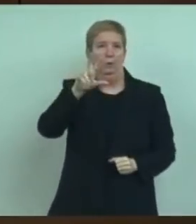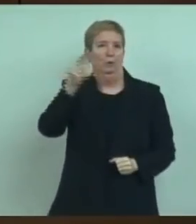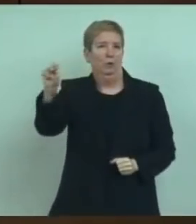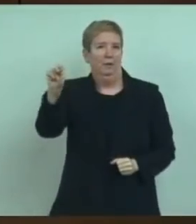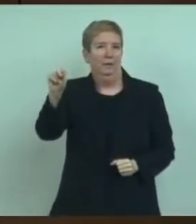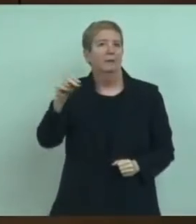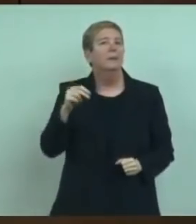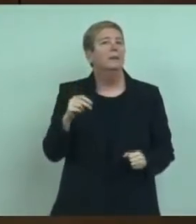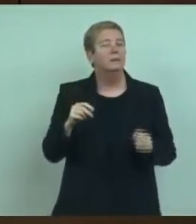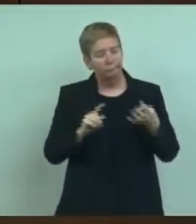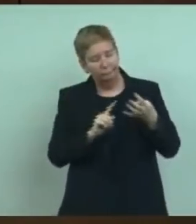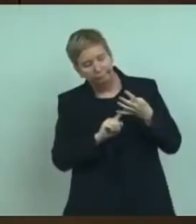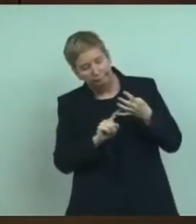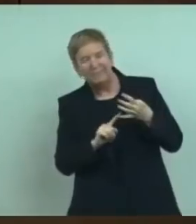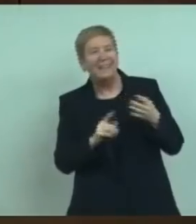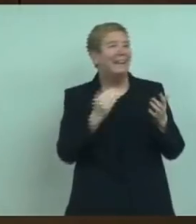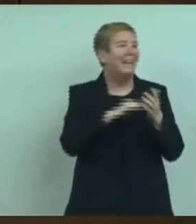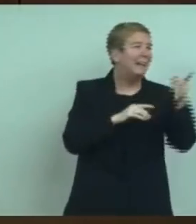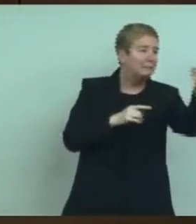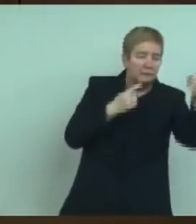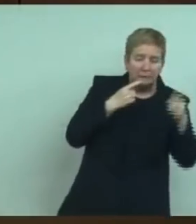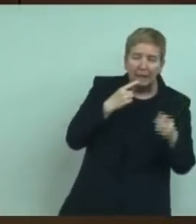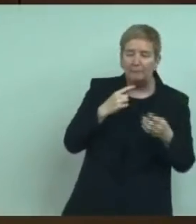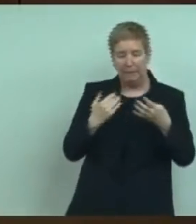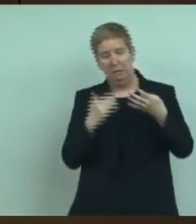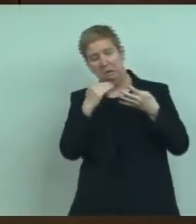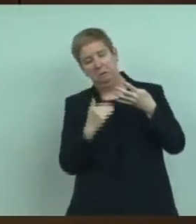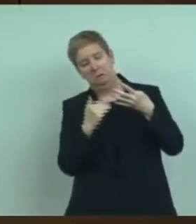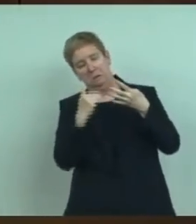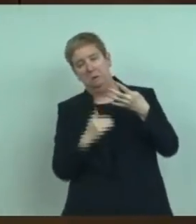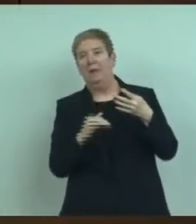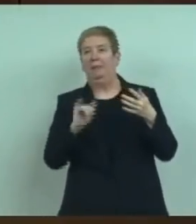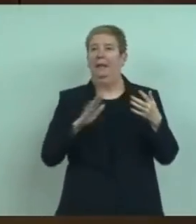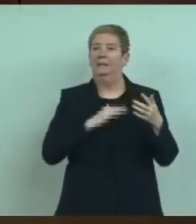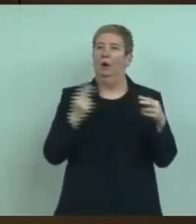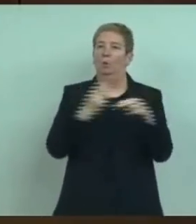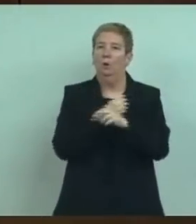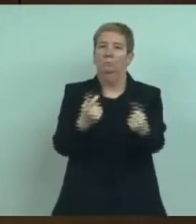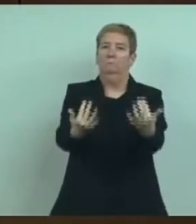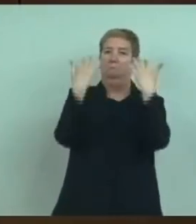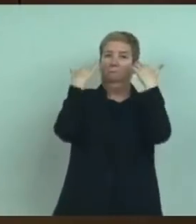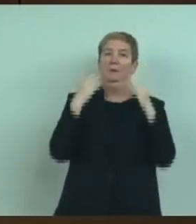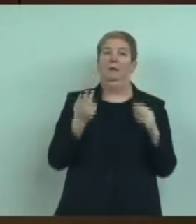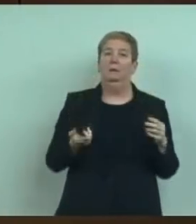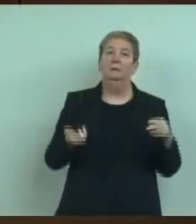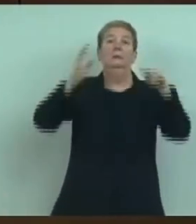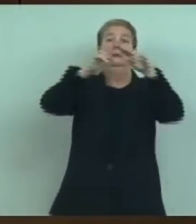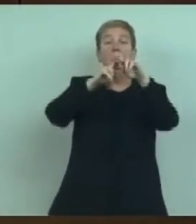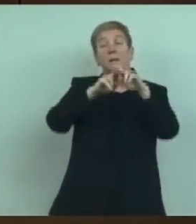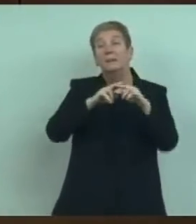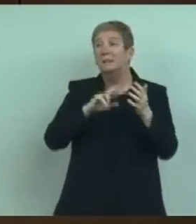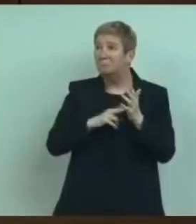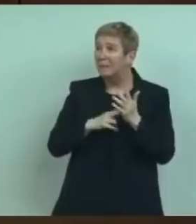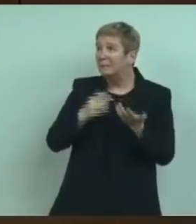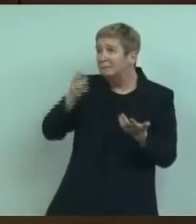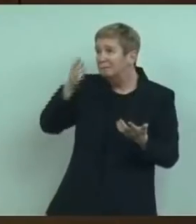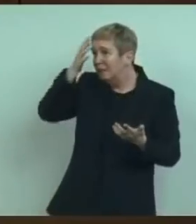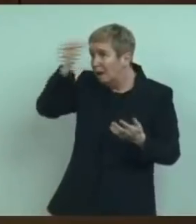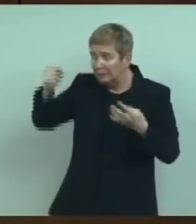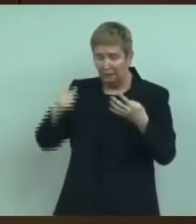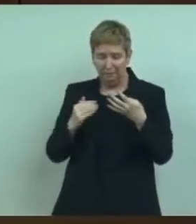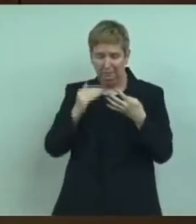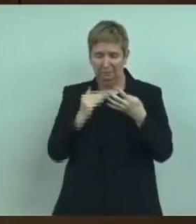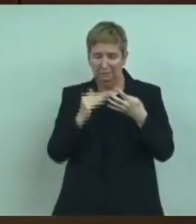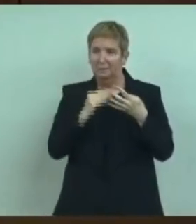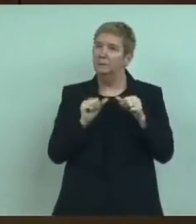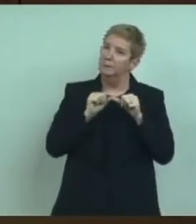week of April, first part of May, when we think these surges are going to occur. It only makes sense that in connection